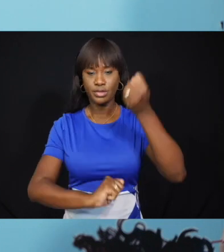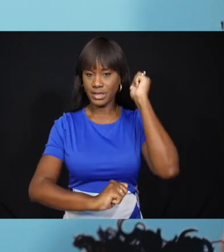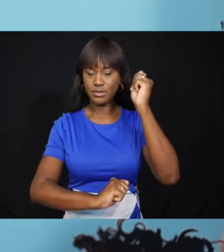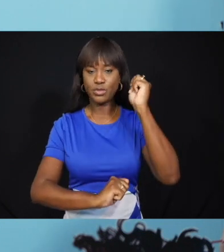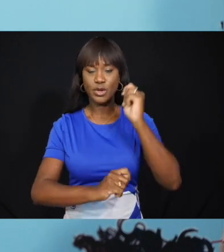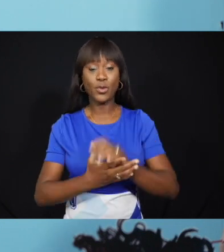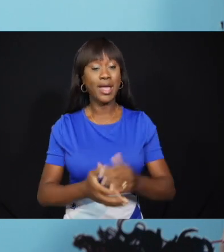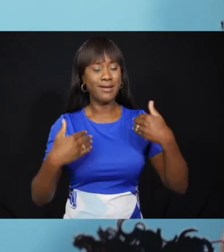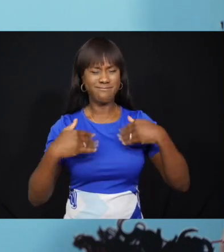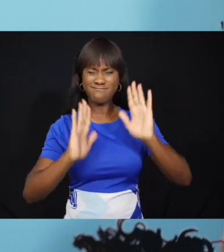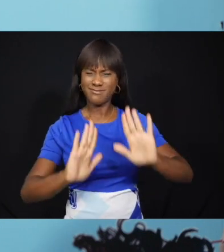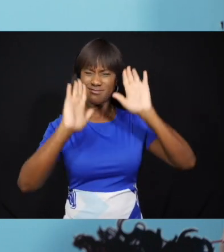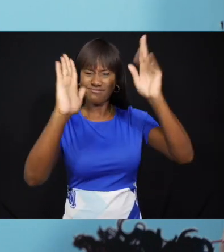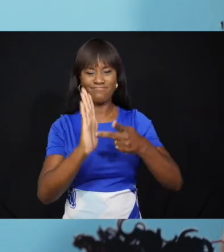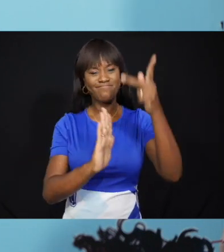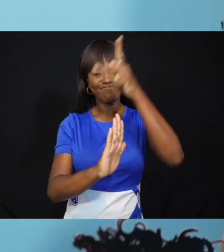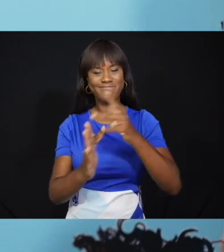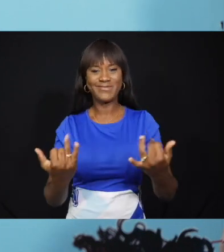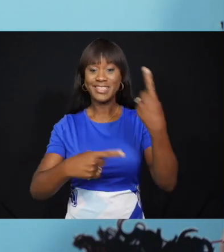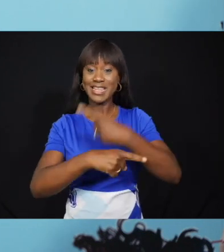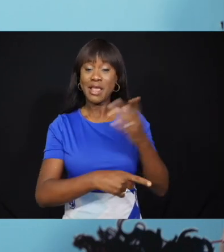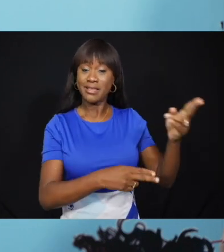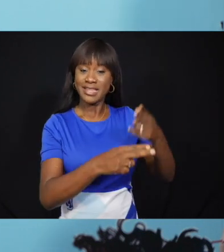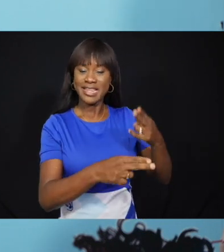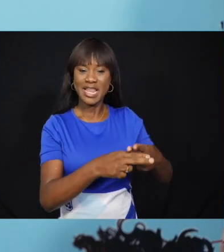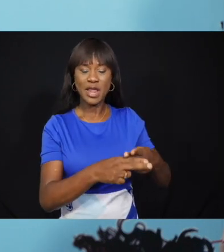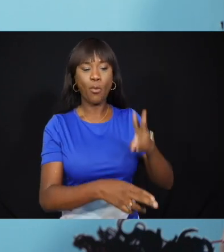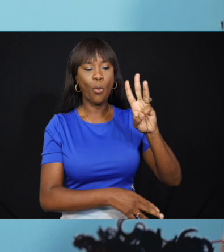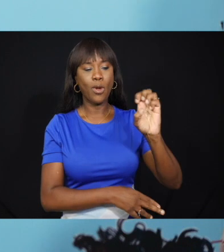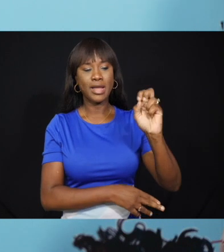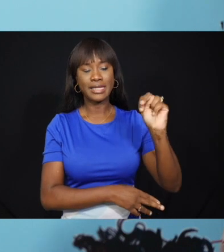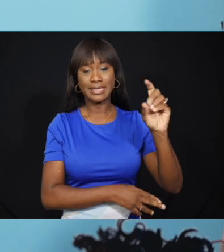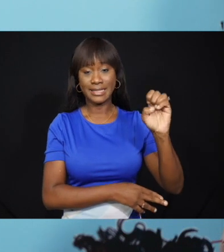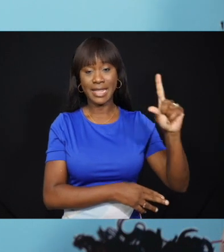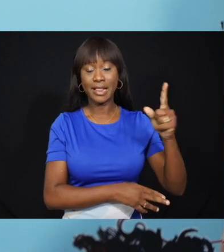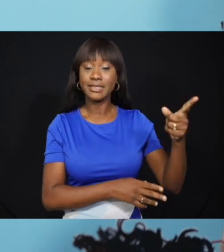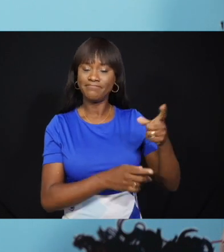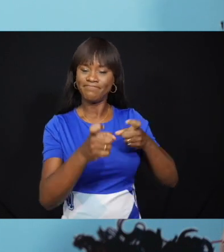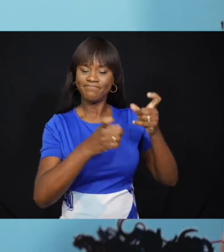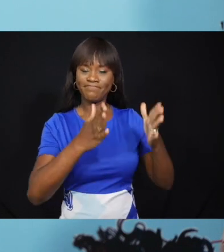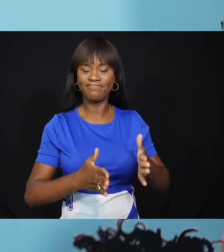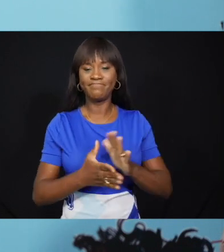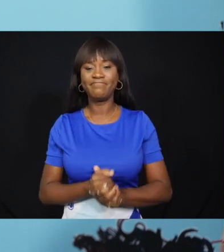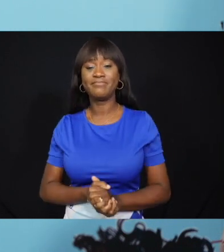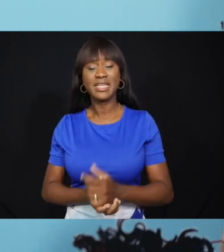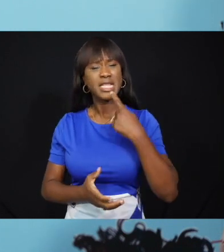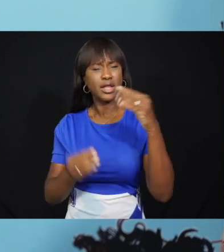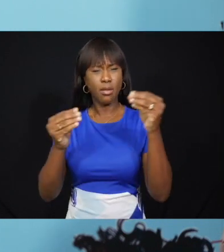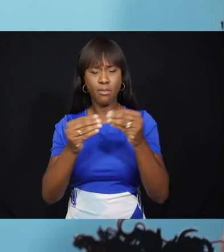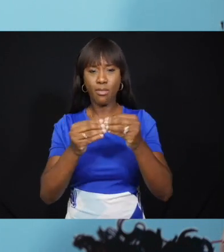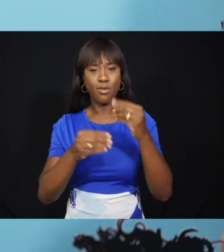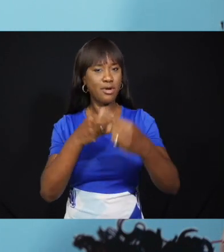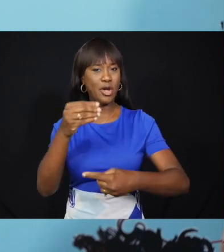we have a fantastic program ahead of us. My name is Wendell Etienne, and I'm your host for this presentation. To tell us a little bit